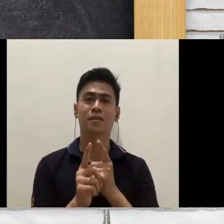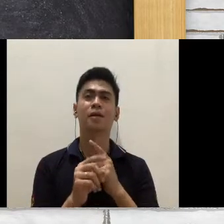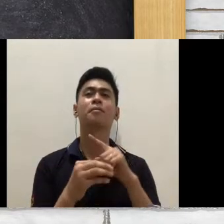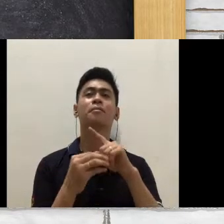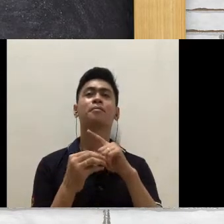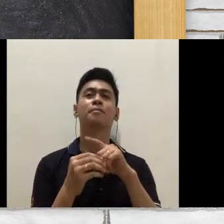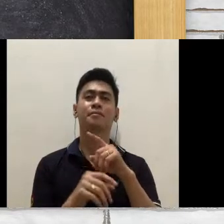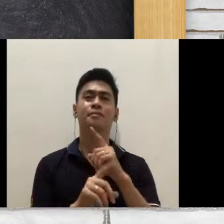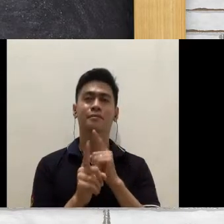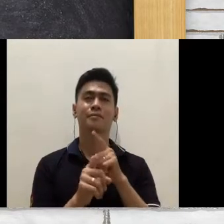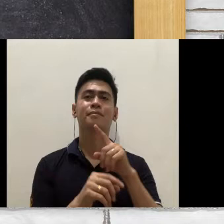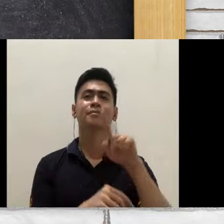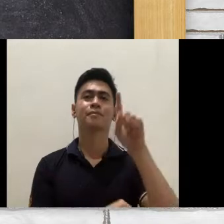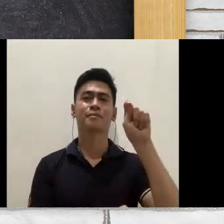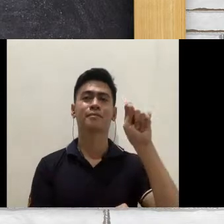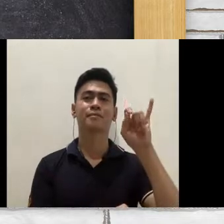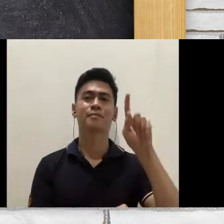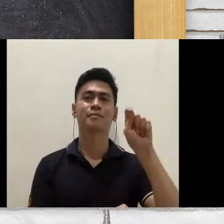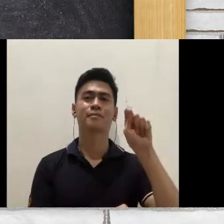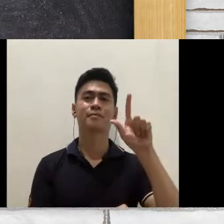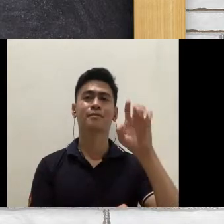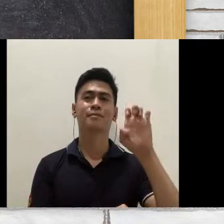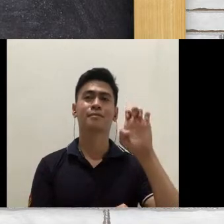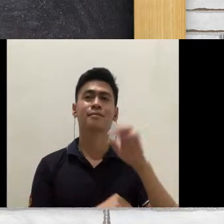You're right, it's the title.